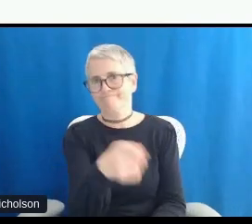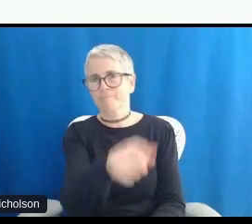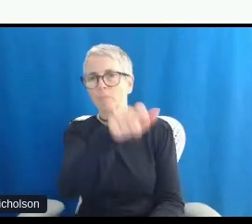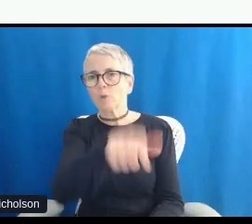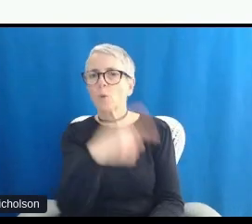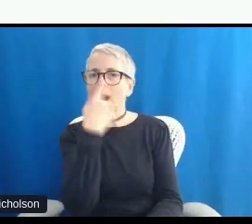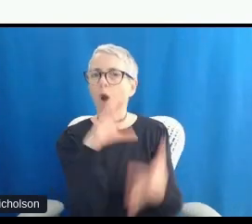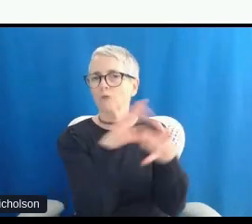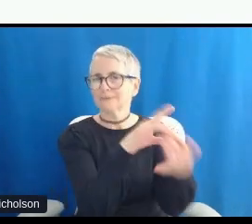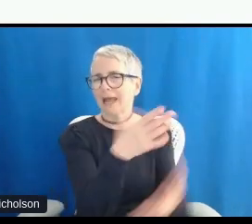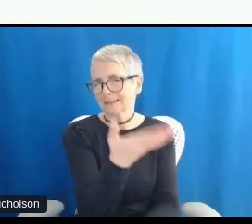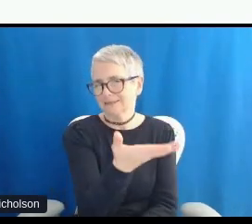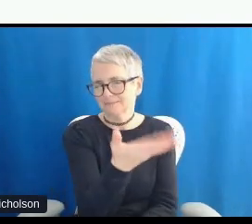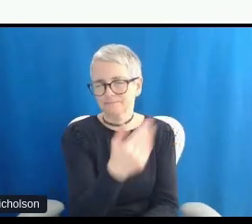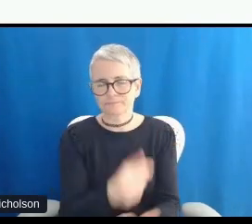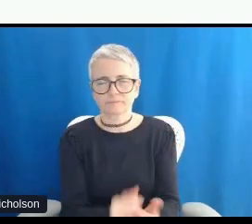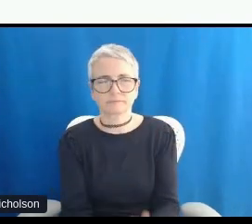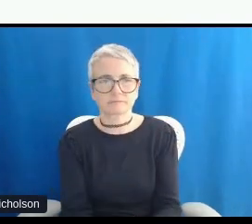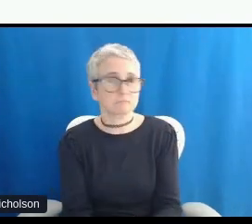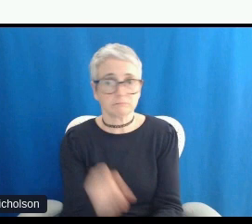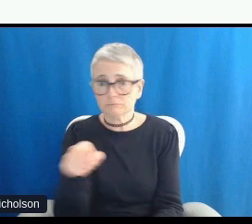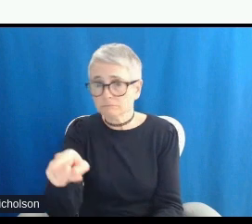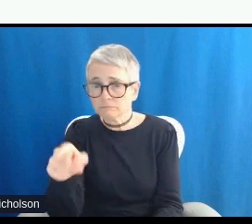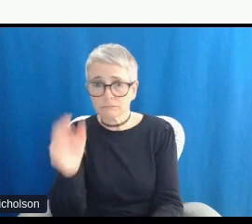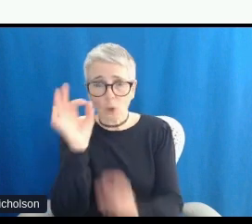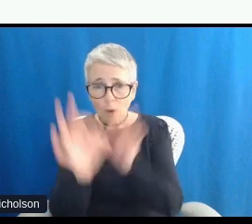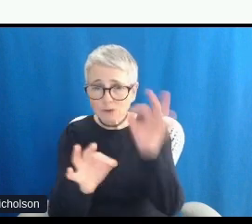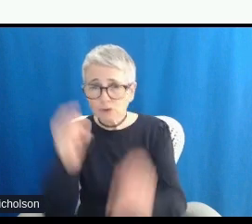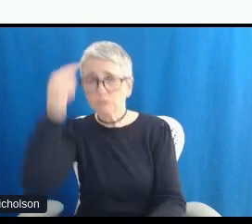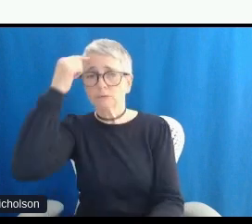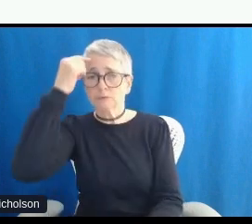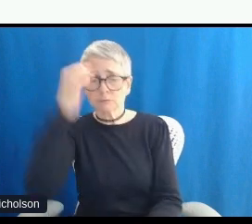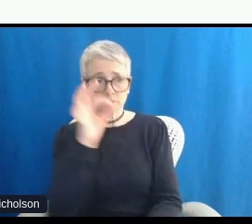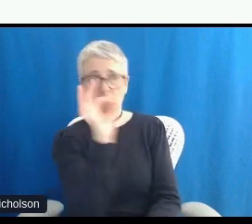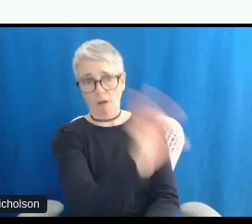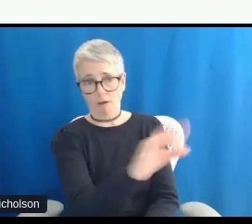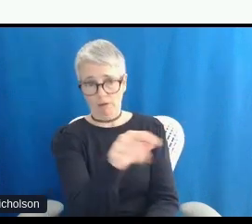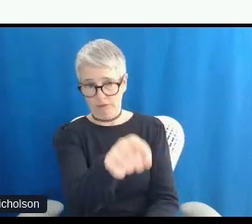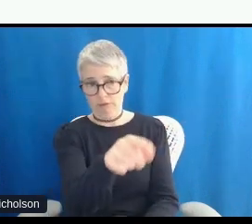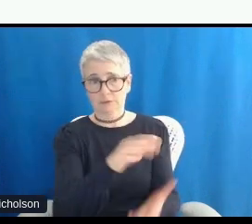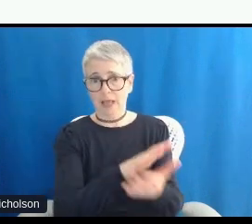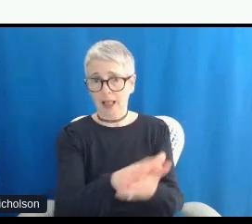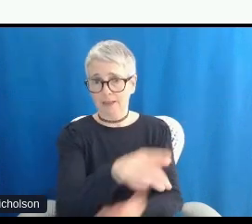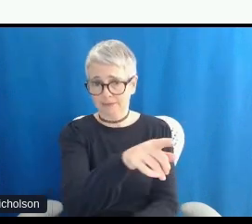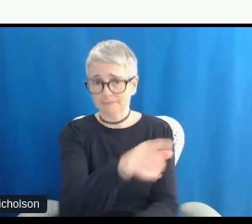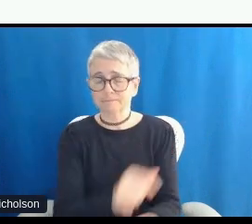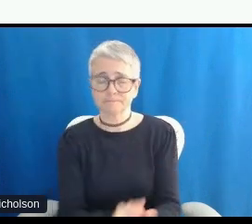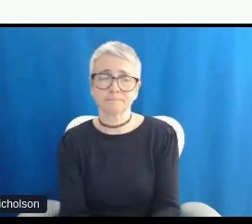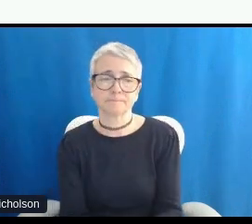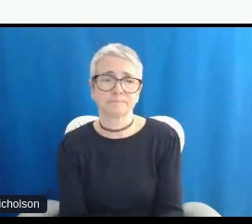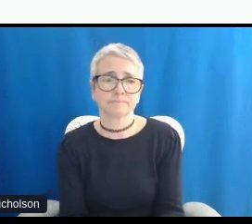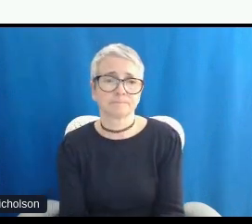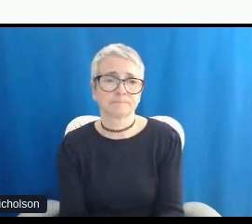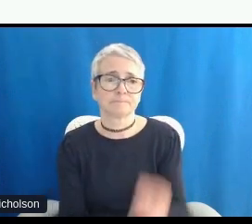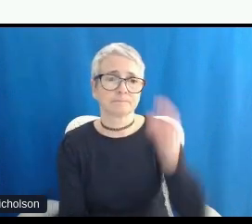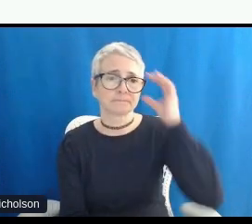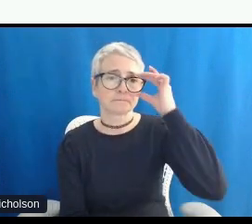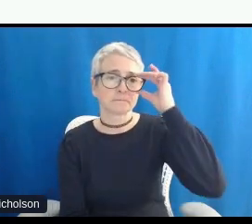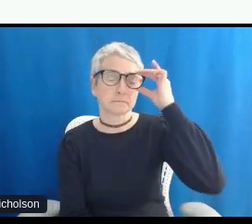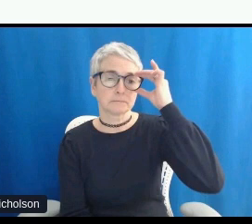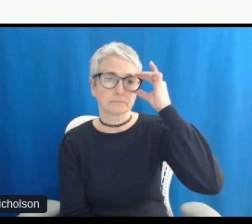AbilityNet if there are any questions or anything else that you'd like around, certainly around the gap analysis